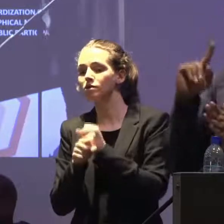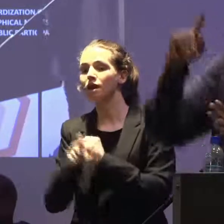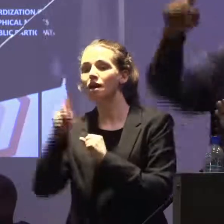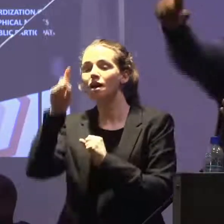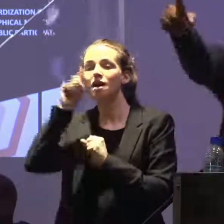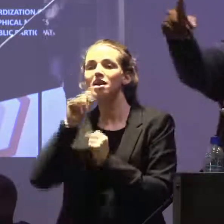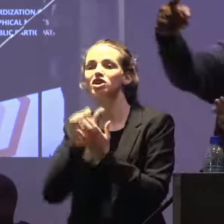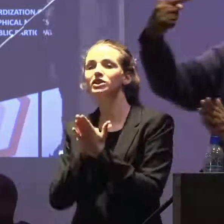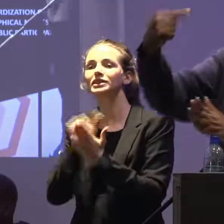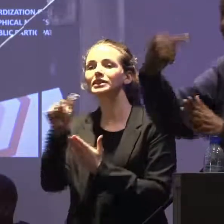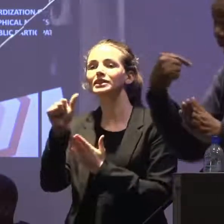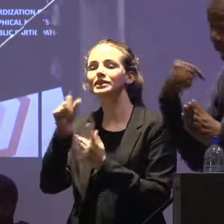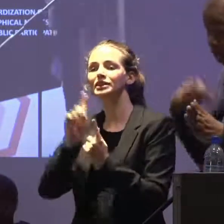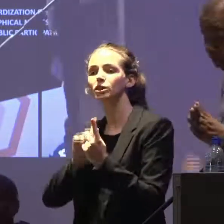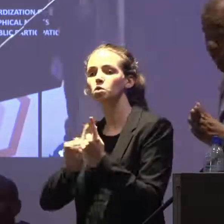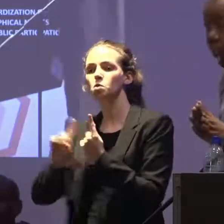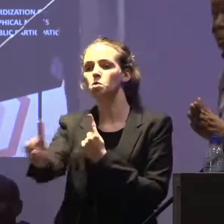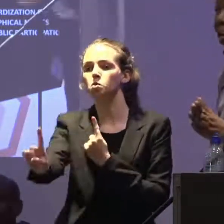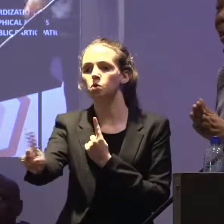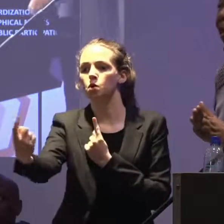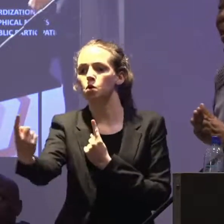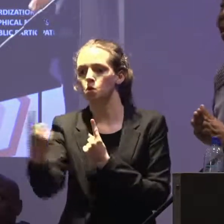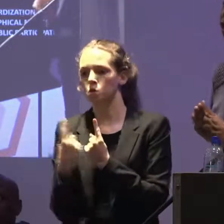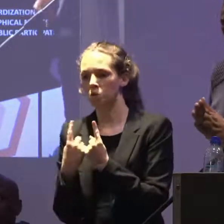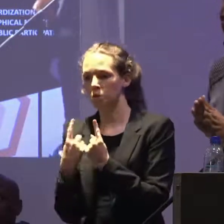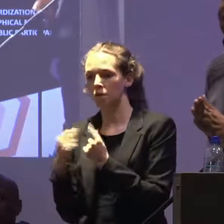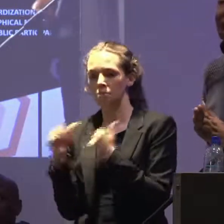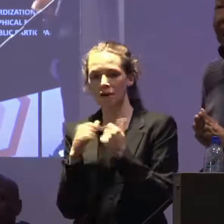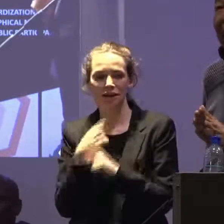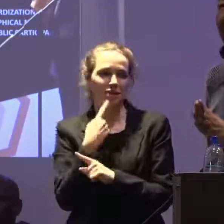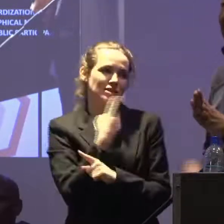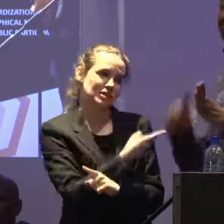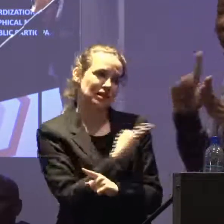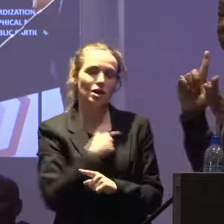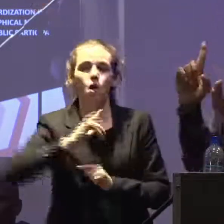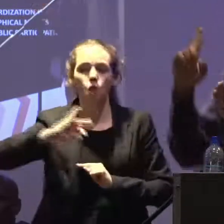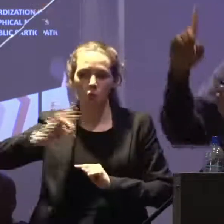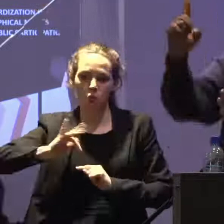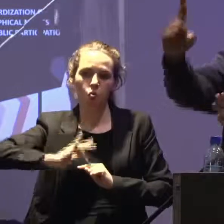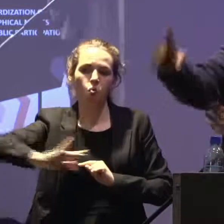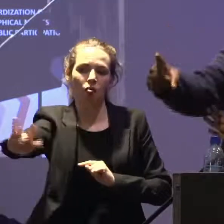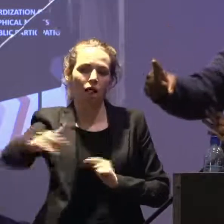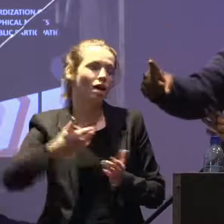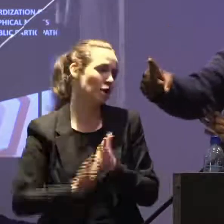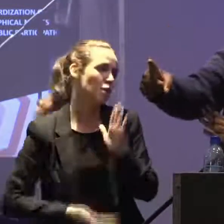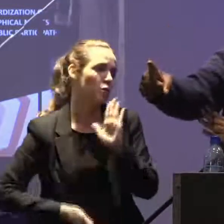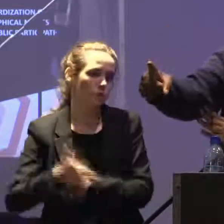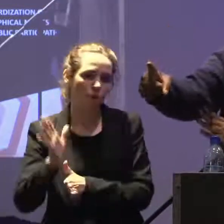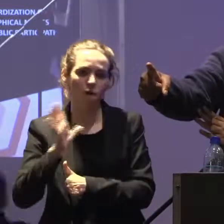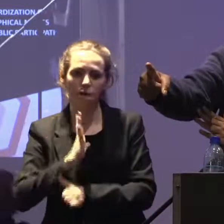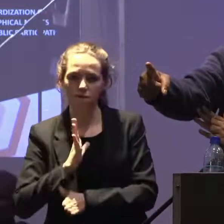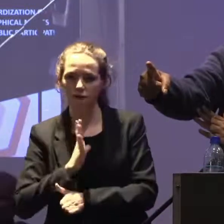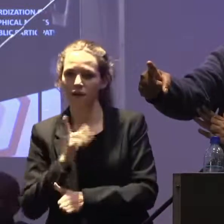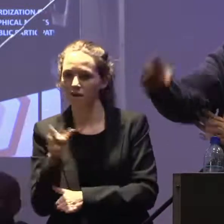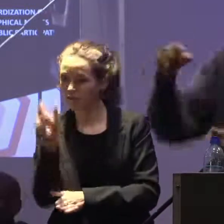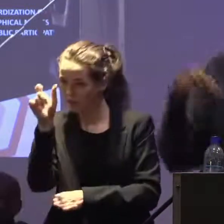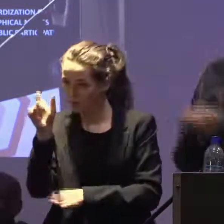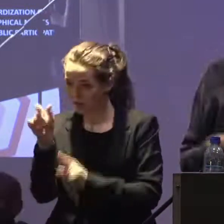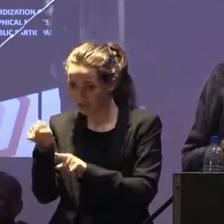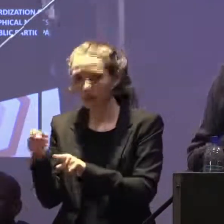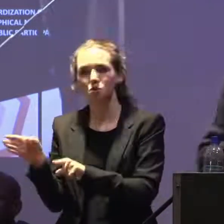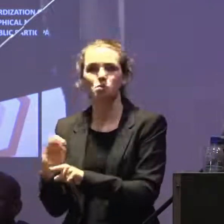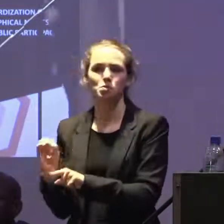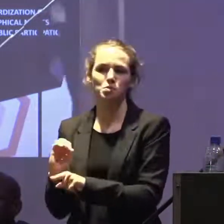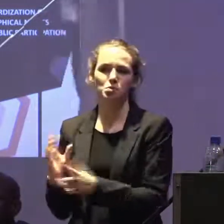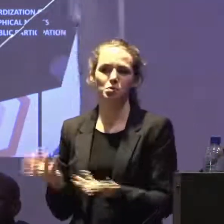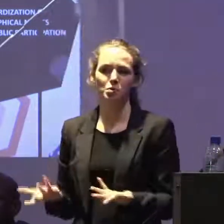run ahead, come back and report to this guy and say the road is clear, and they'll go again. And they'll tell you